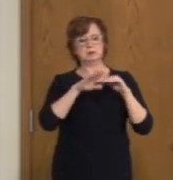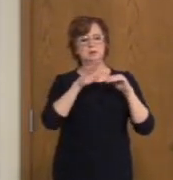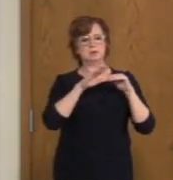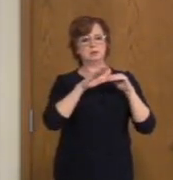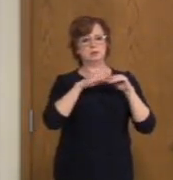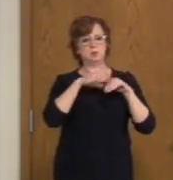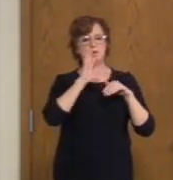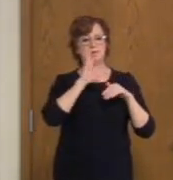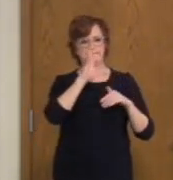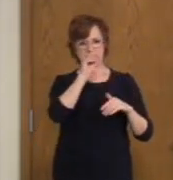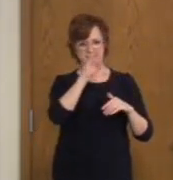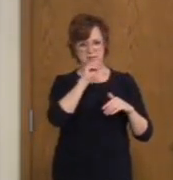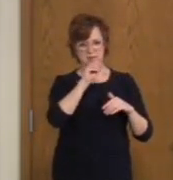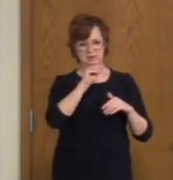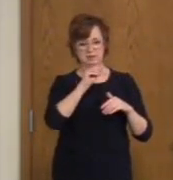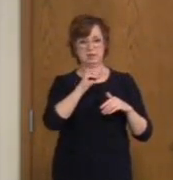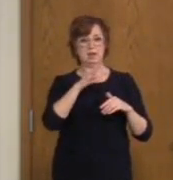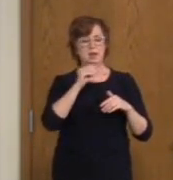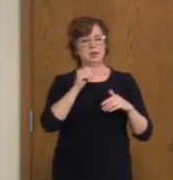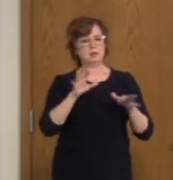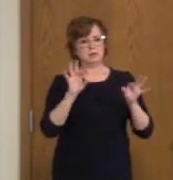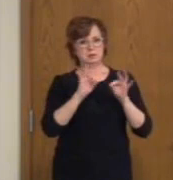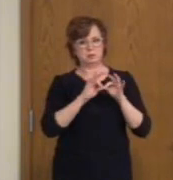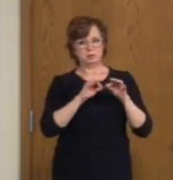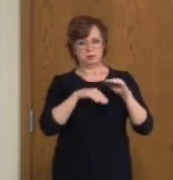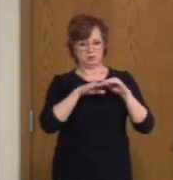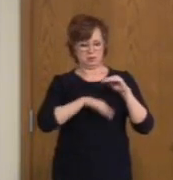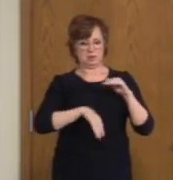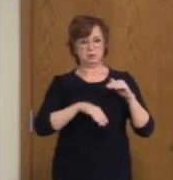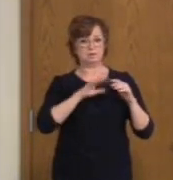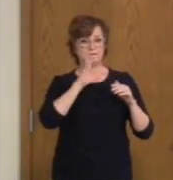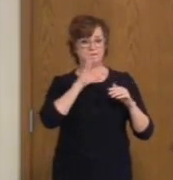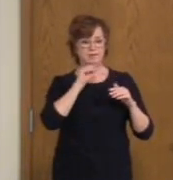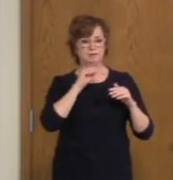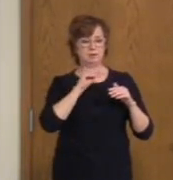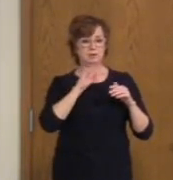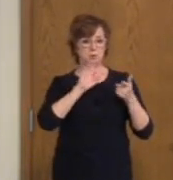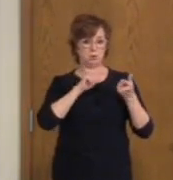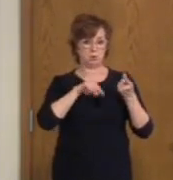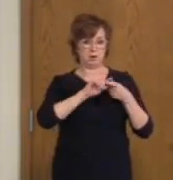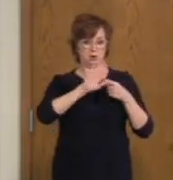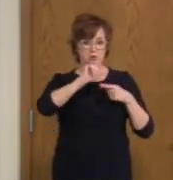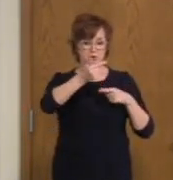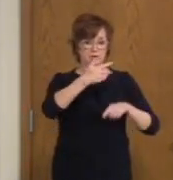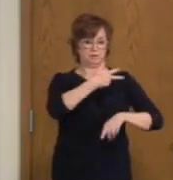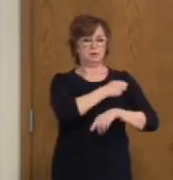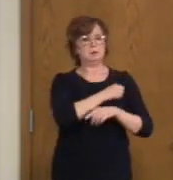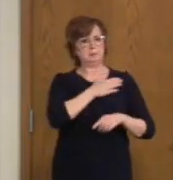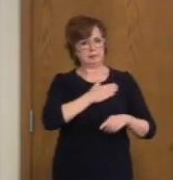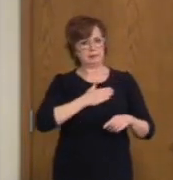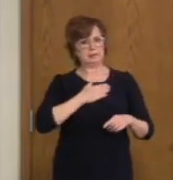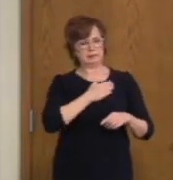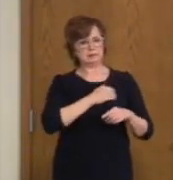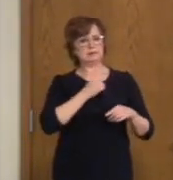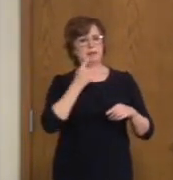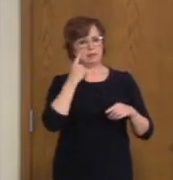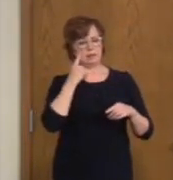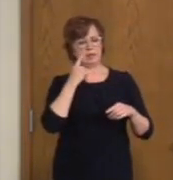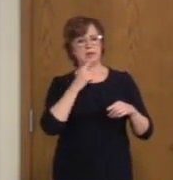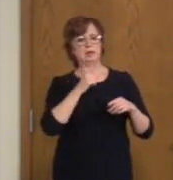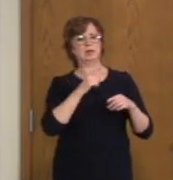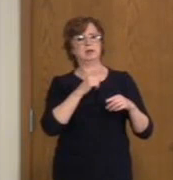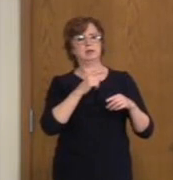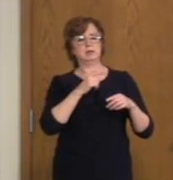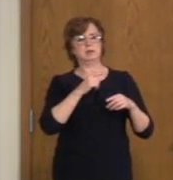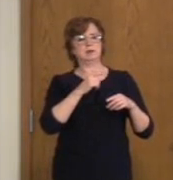And then, of course, when our time comes, for those of us who are younger than that, do think of getting vaccinated as soon as you become